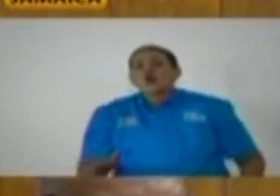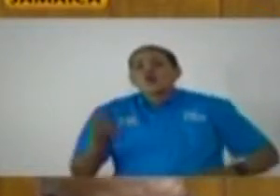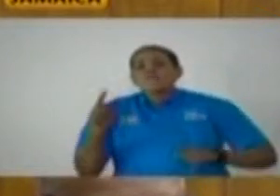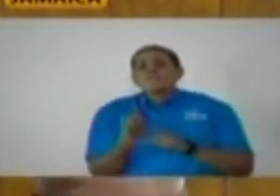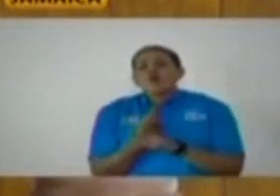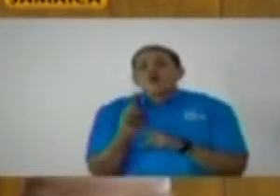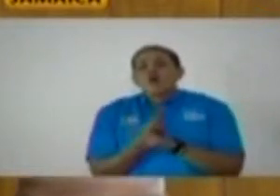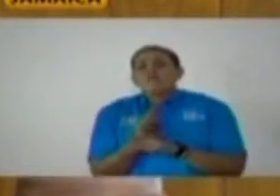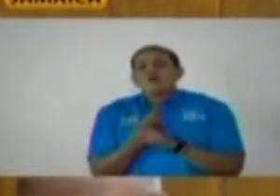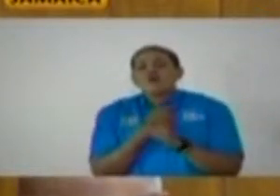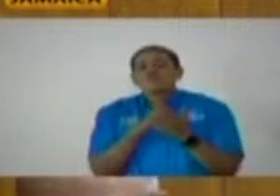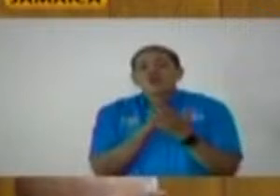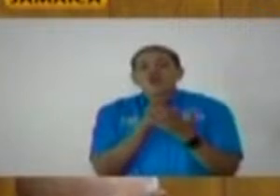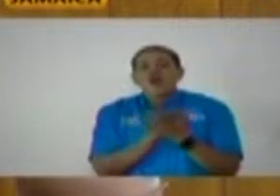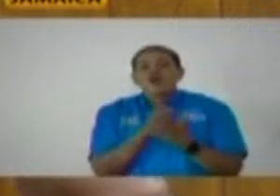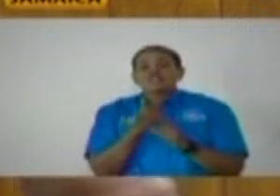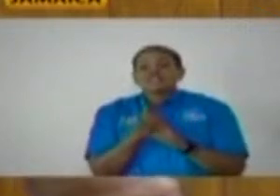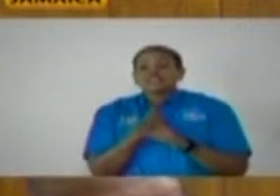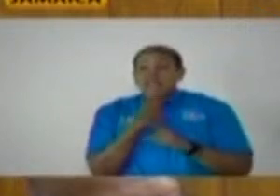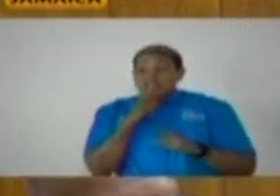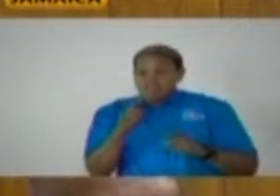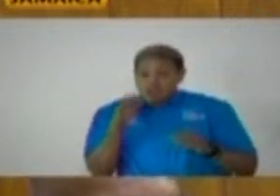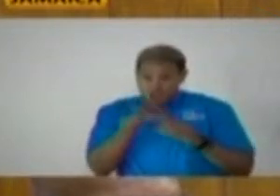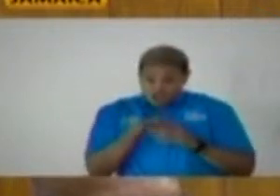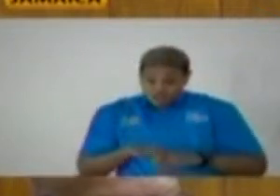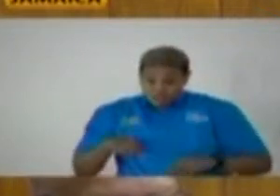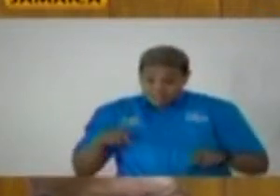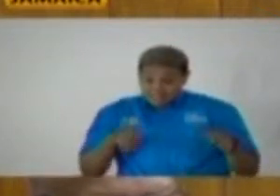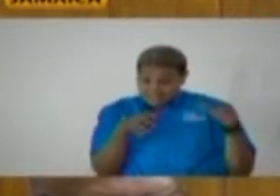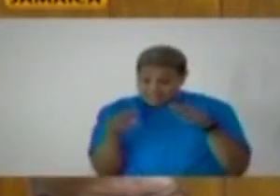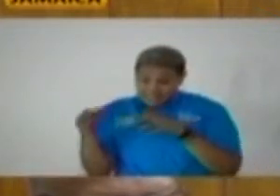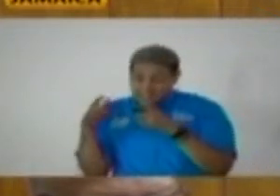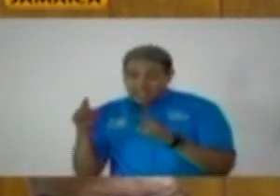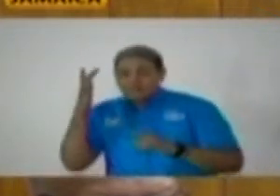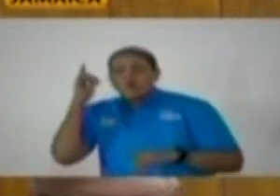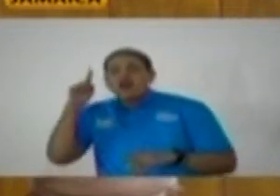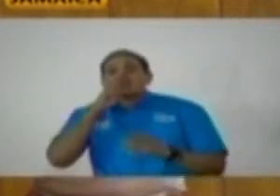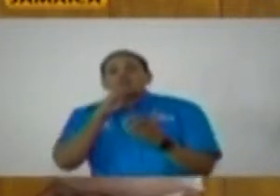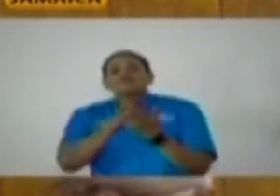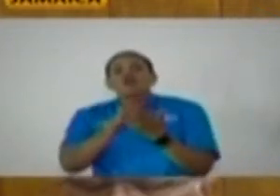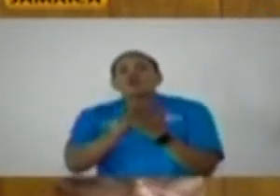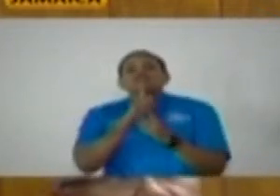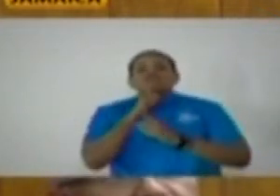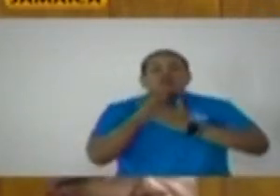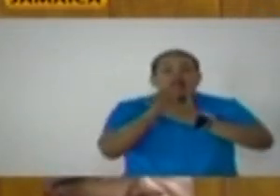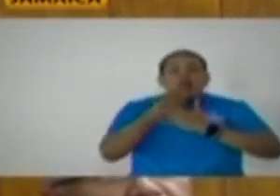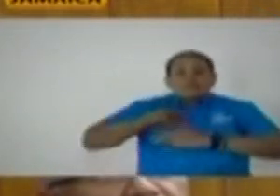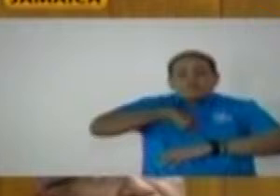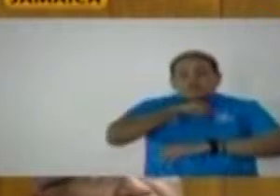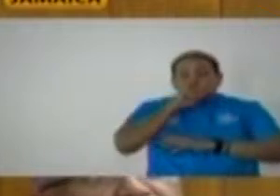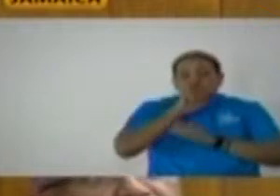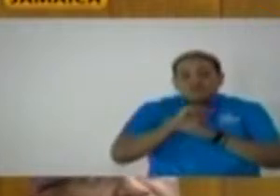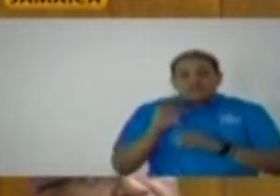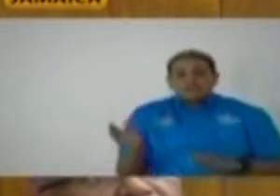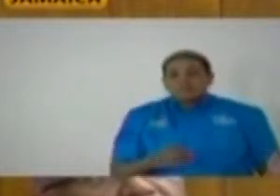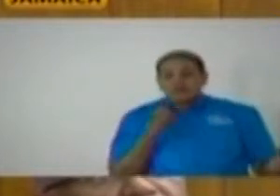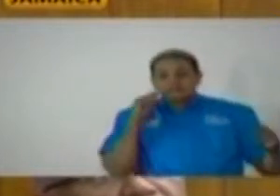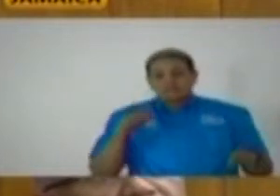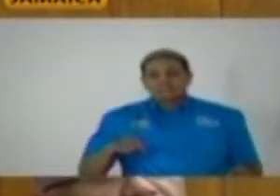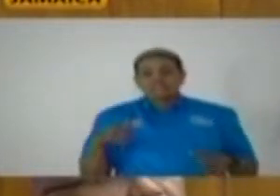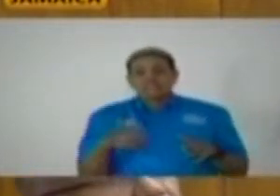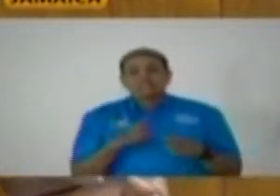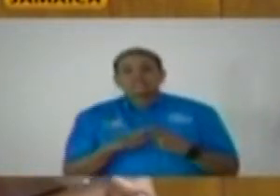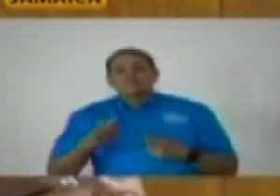proper recording of the contribution of this sector, because the recording helps us to plan for the sector.